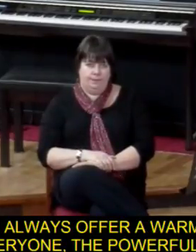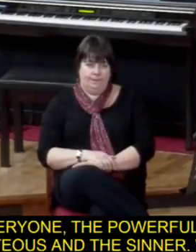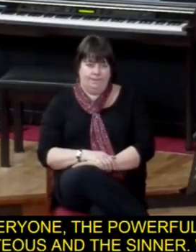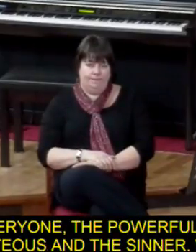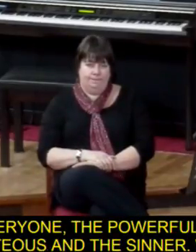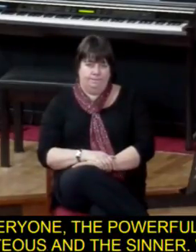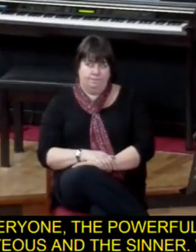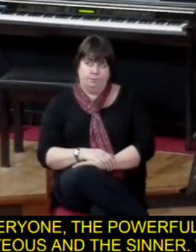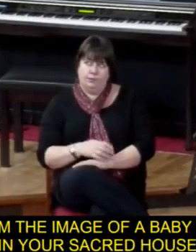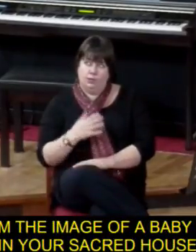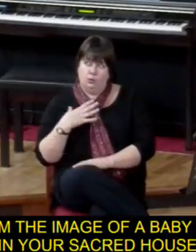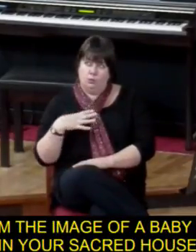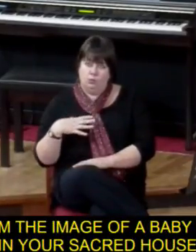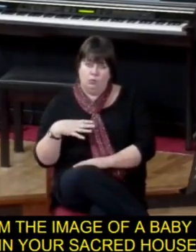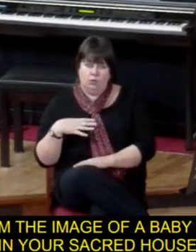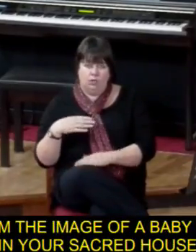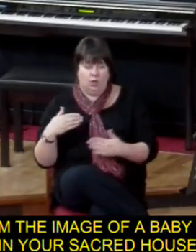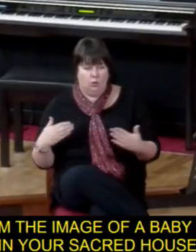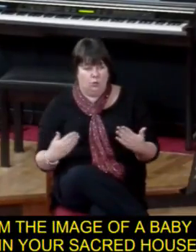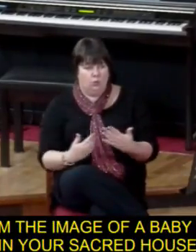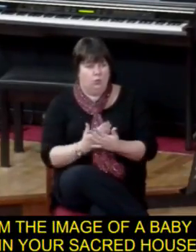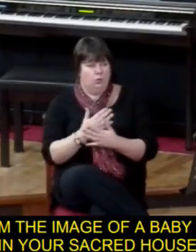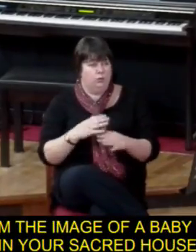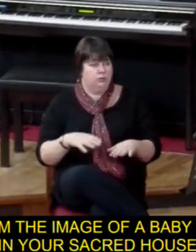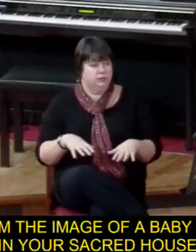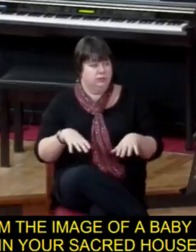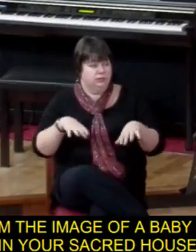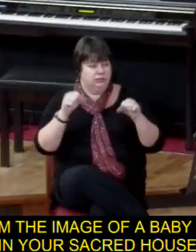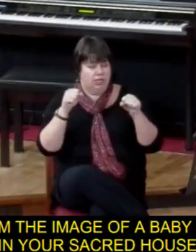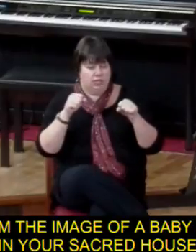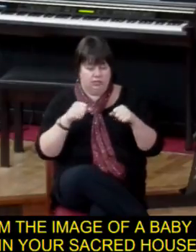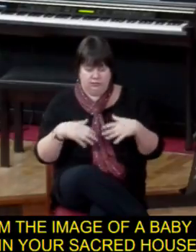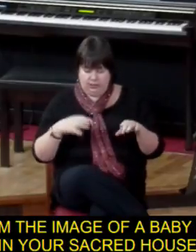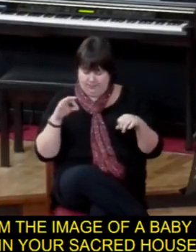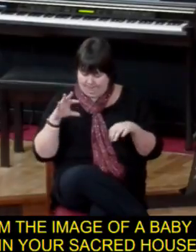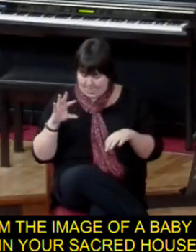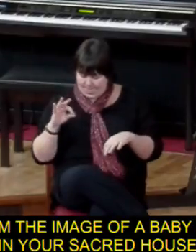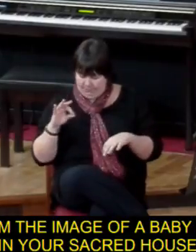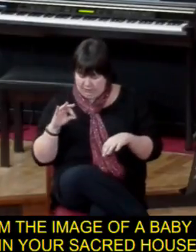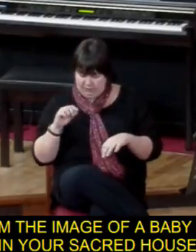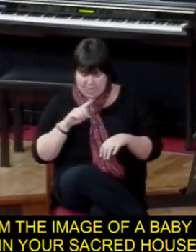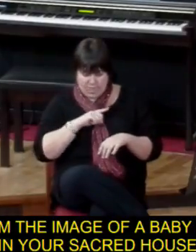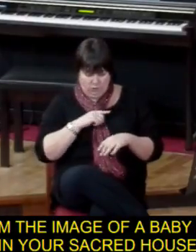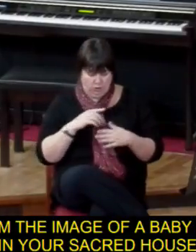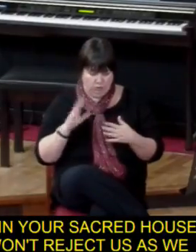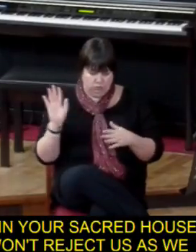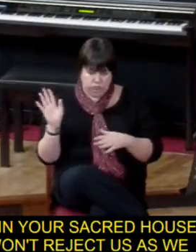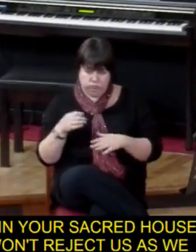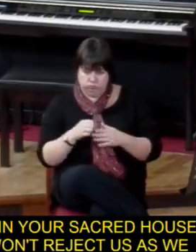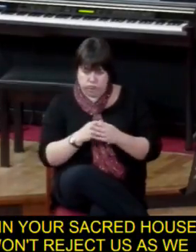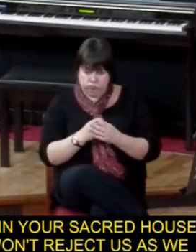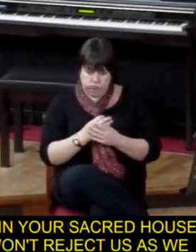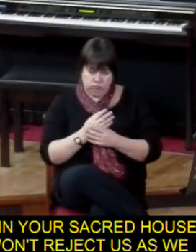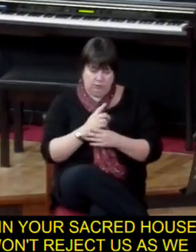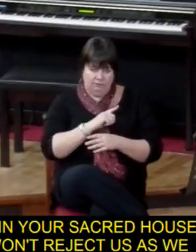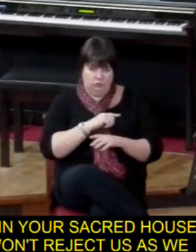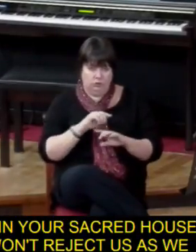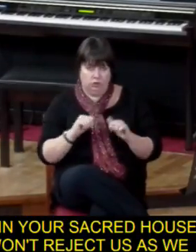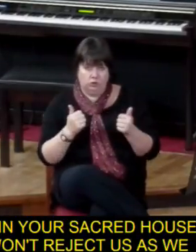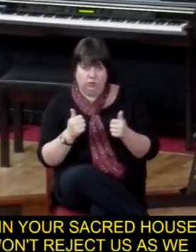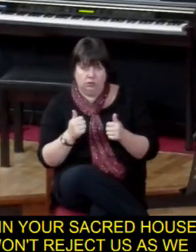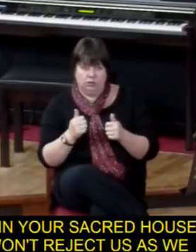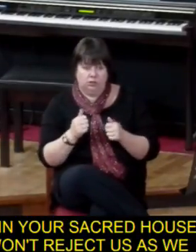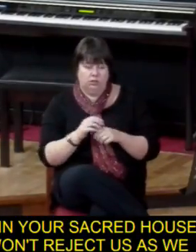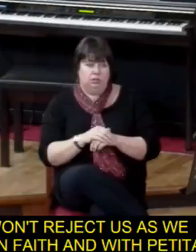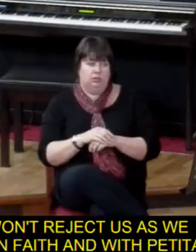Give us a fresh start at the beginning of another week, with all its potential for good. A fresh start